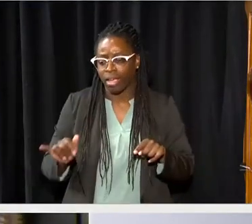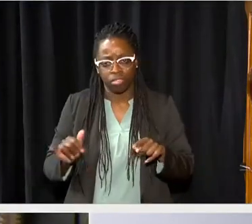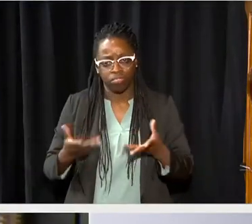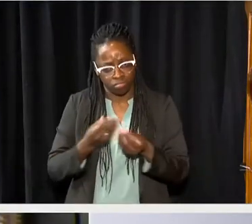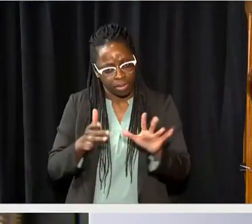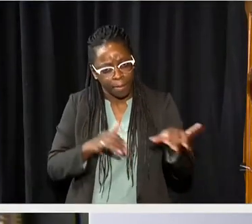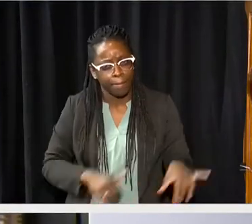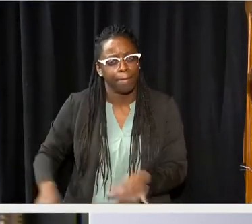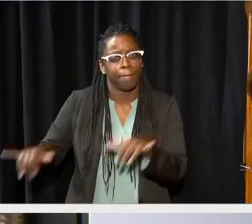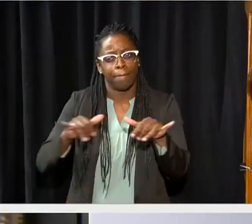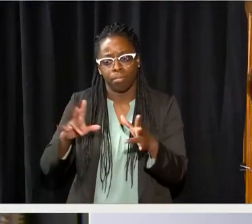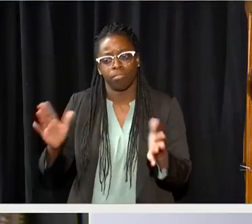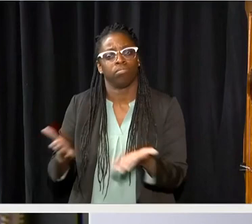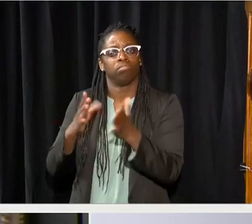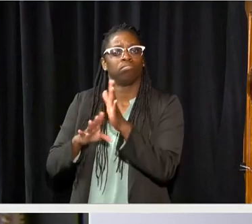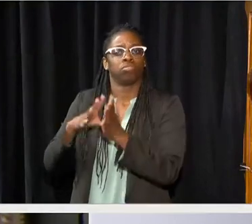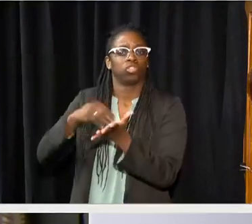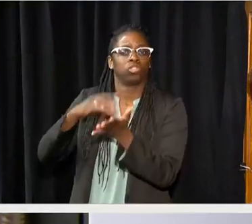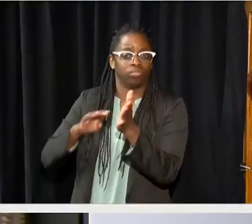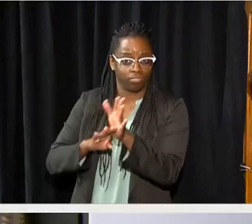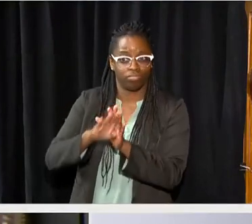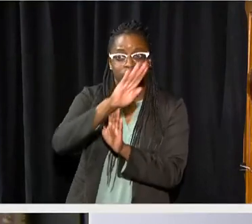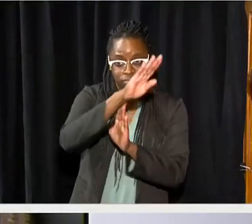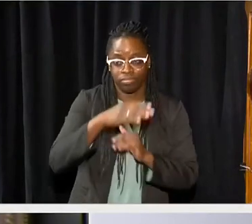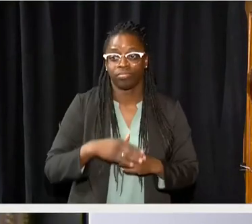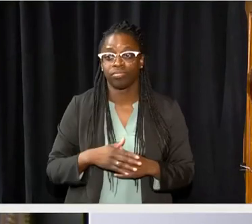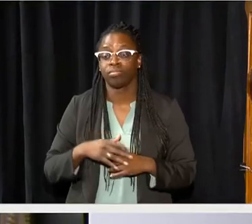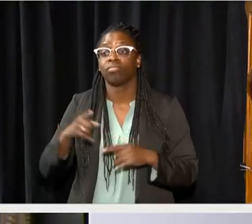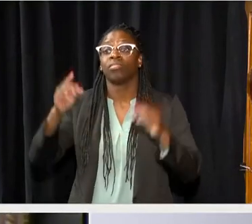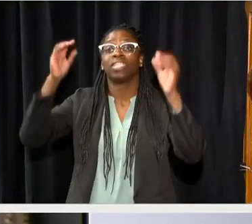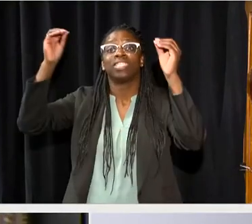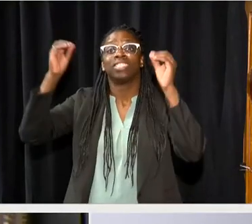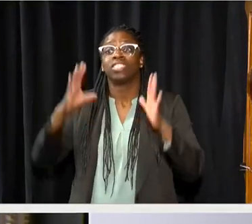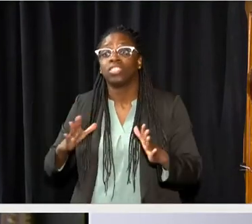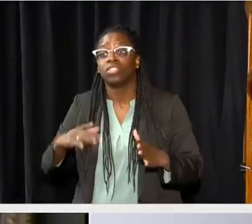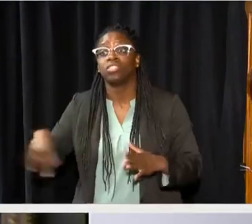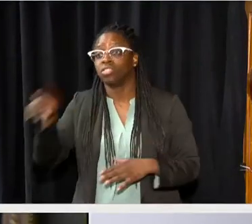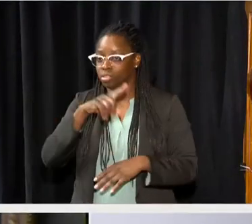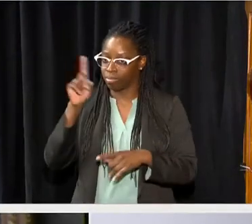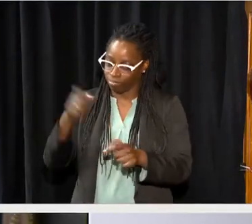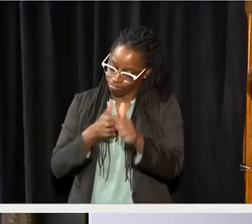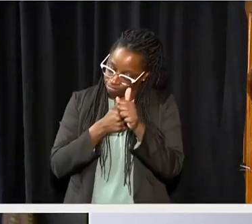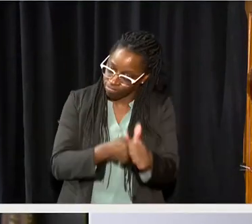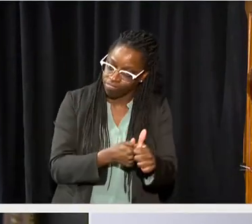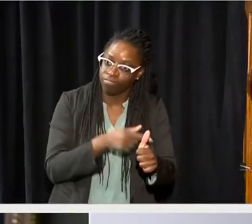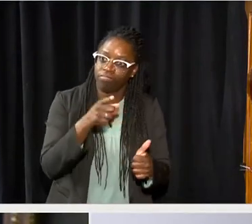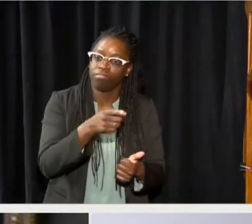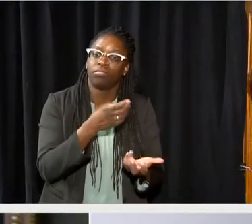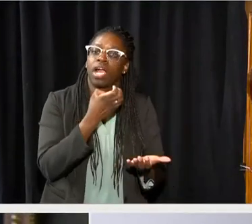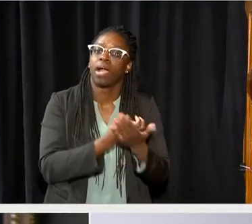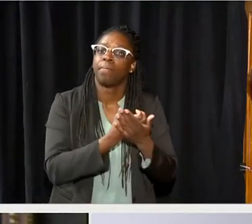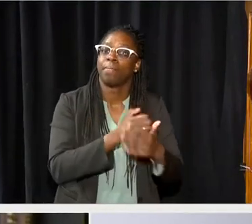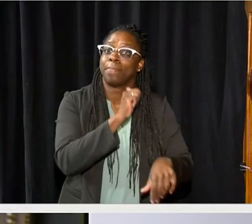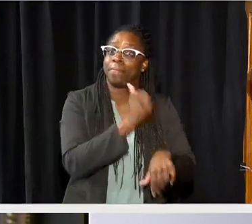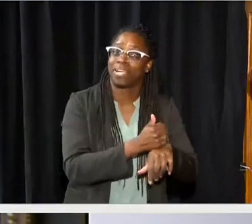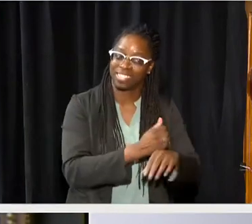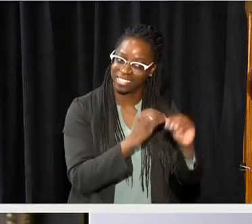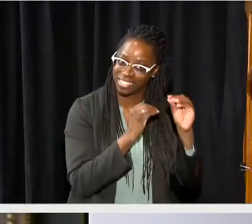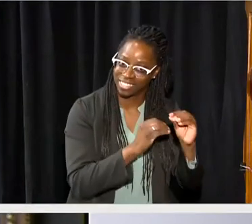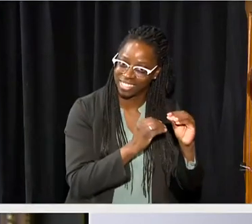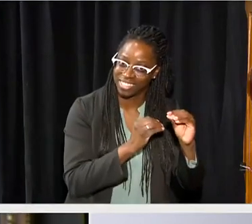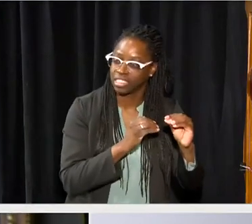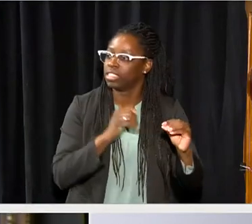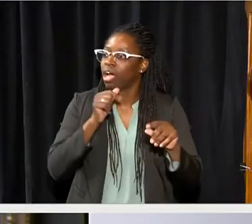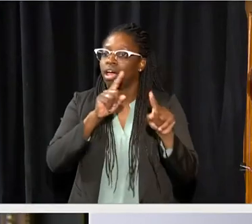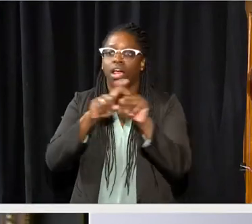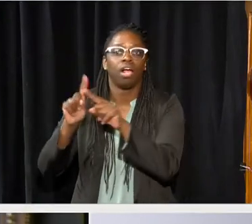that educator training programs teach evidence-based instruction. And we'll support our teachers in